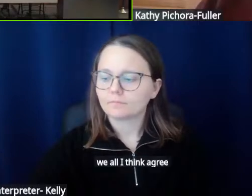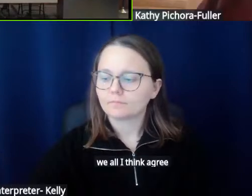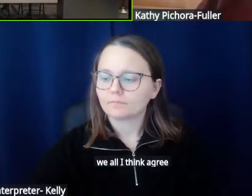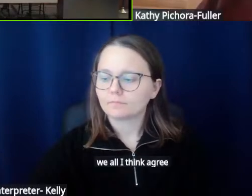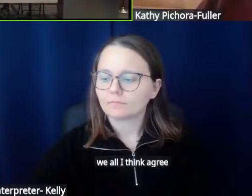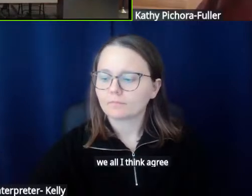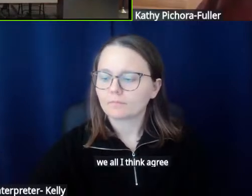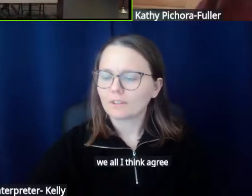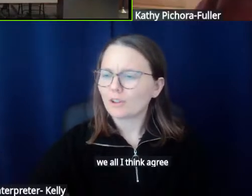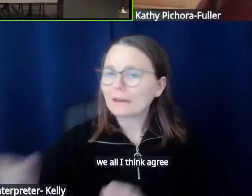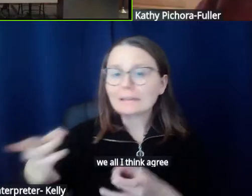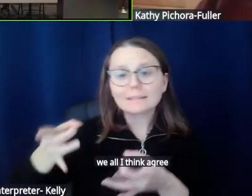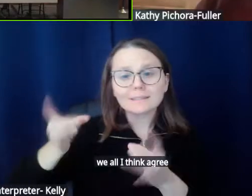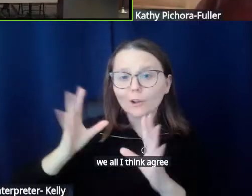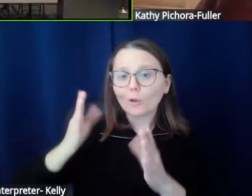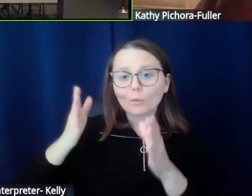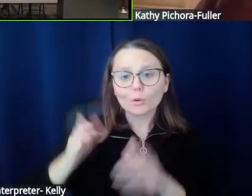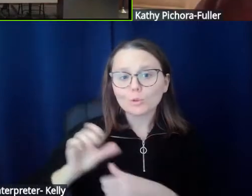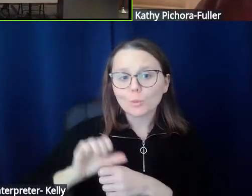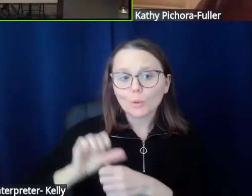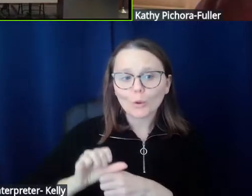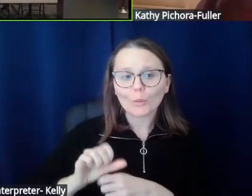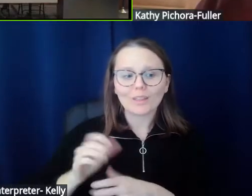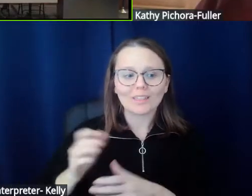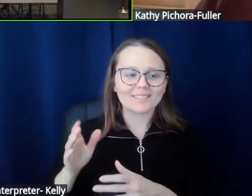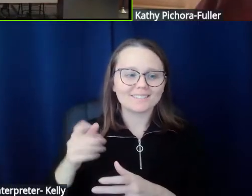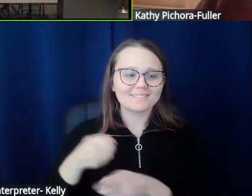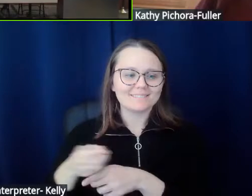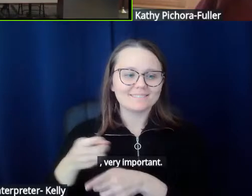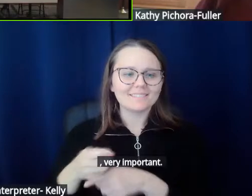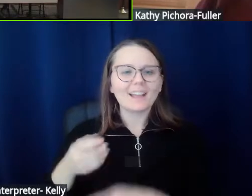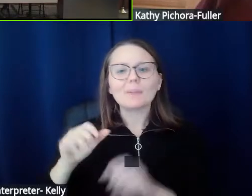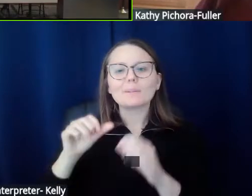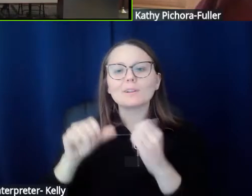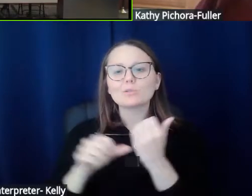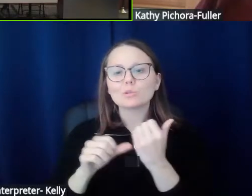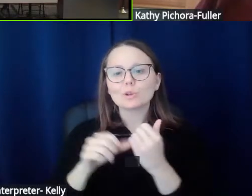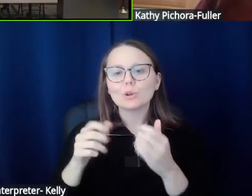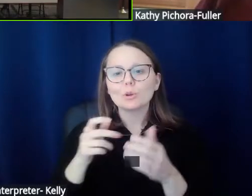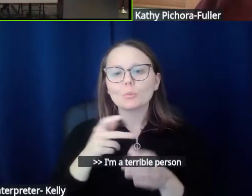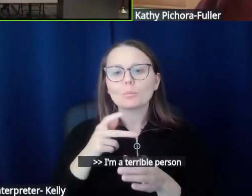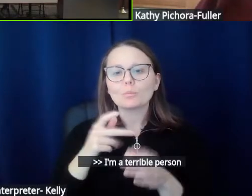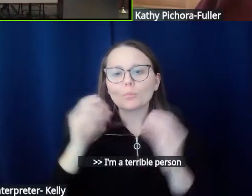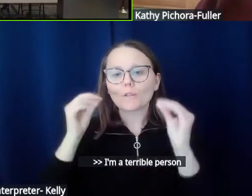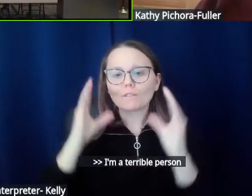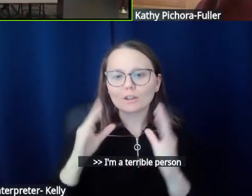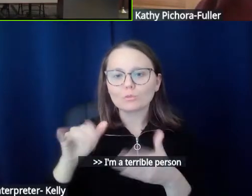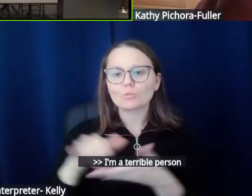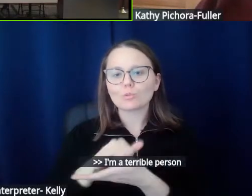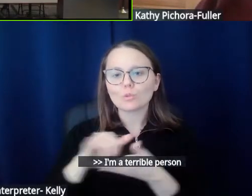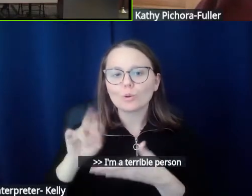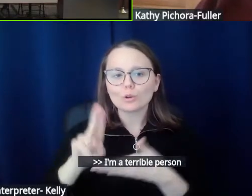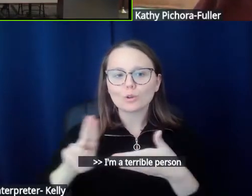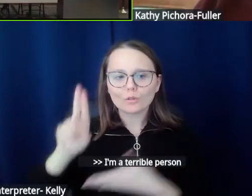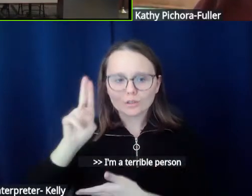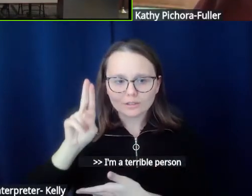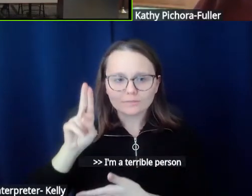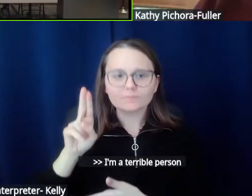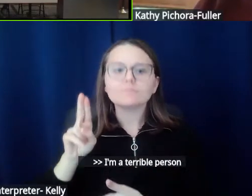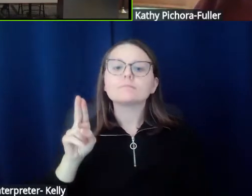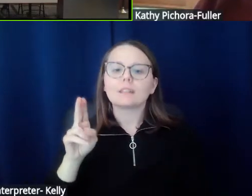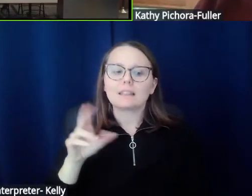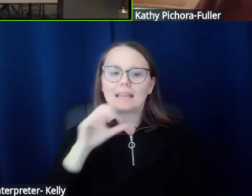Thanks, Nick. I'm Nick Reed. I'm an associate professor at New York University in the Optimal Aging